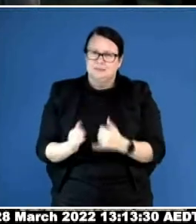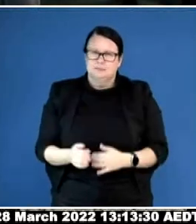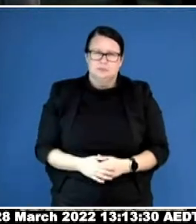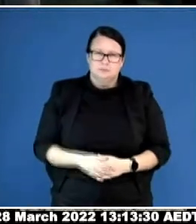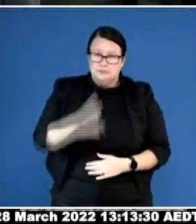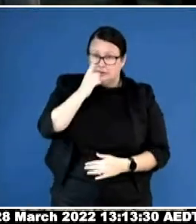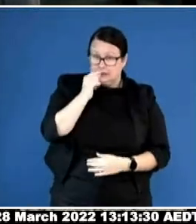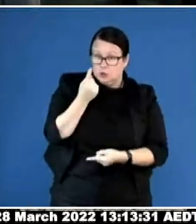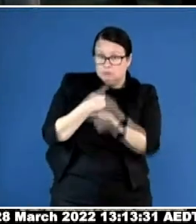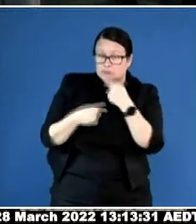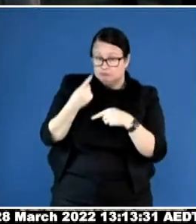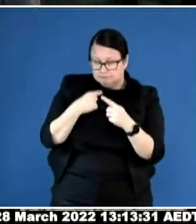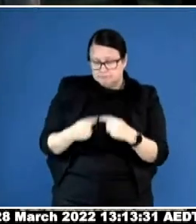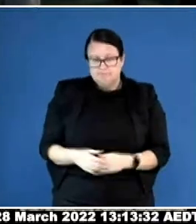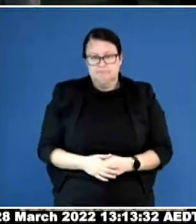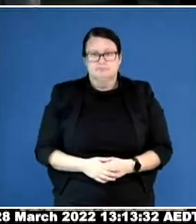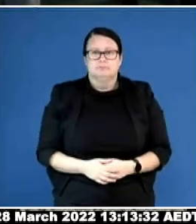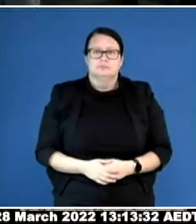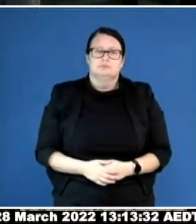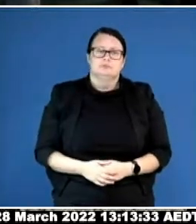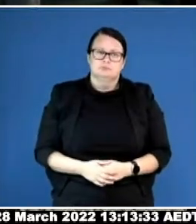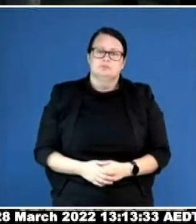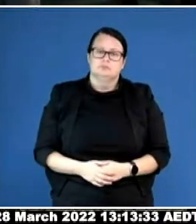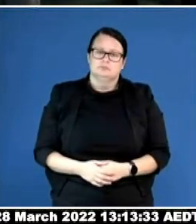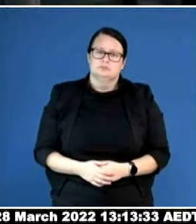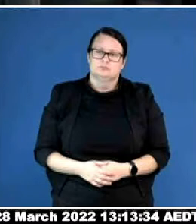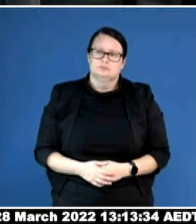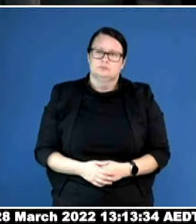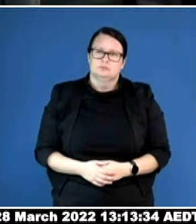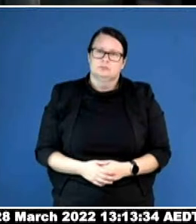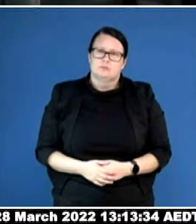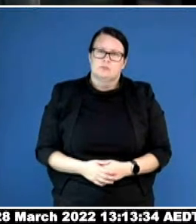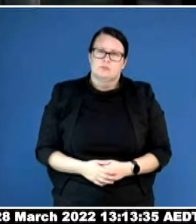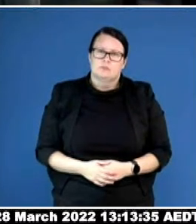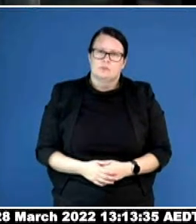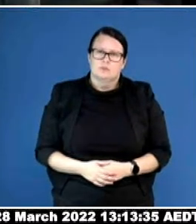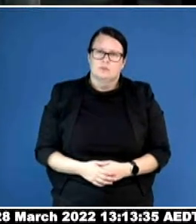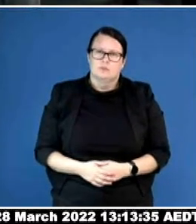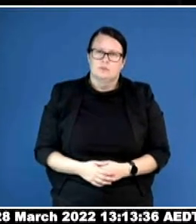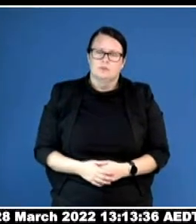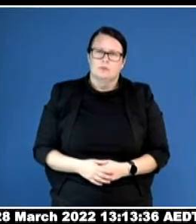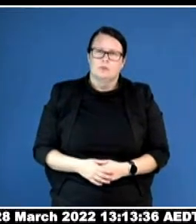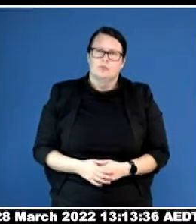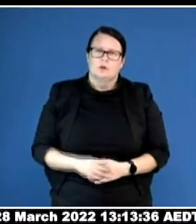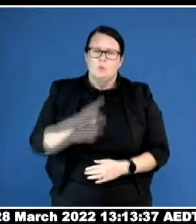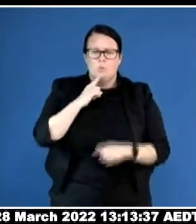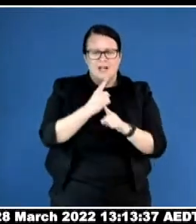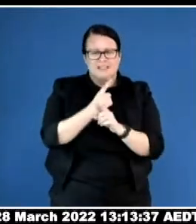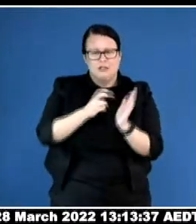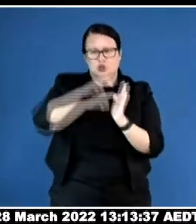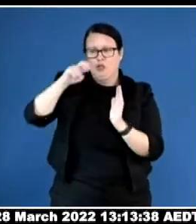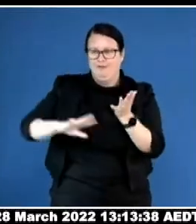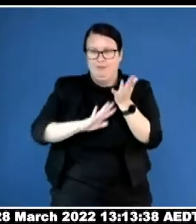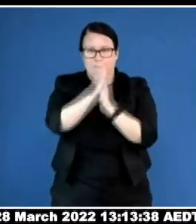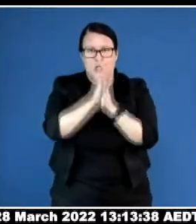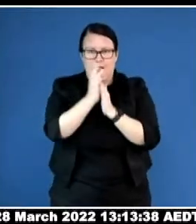that? Yeah, so when I mentioned like the sort of the jumping from the burning building and not knowing whether anybody was going to